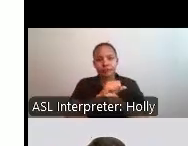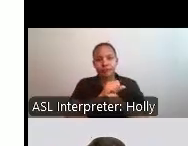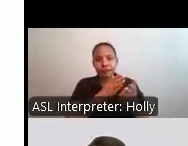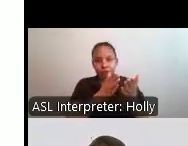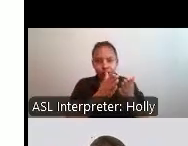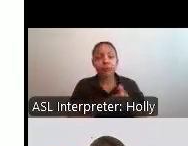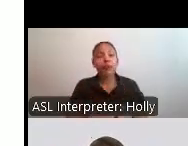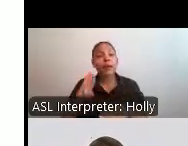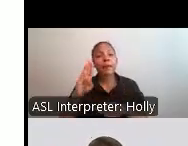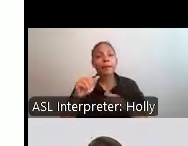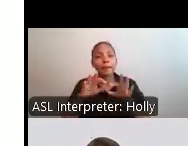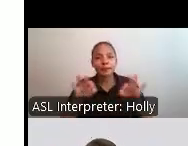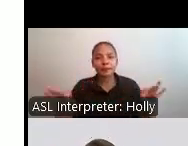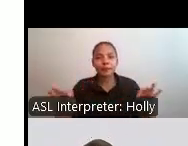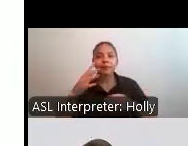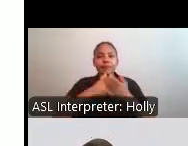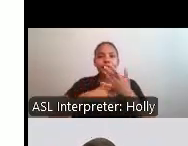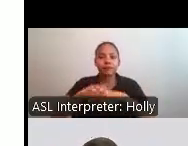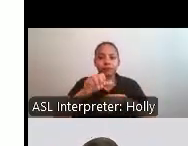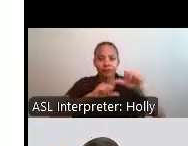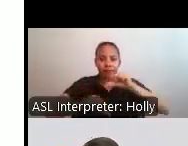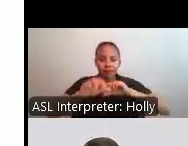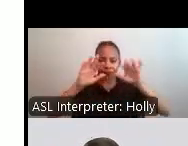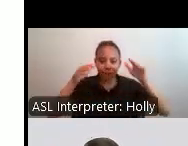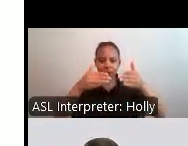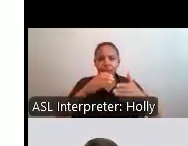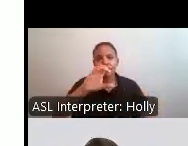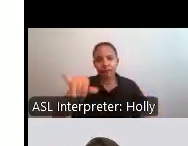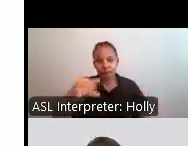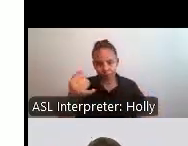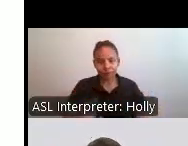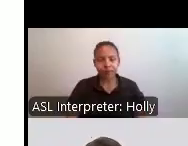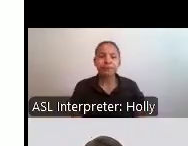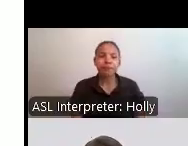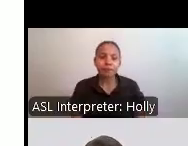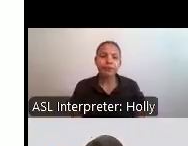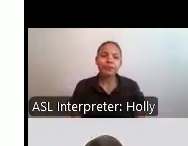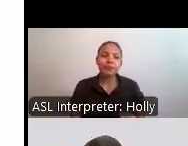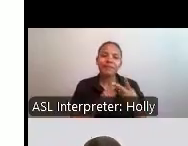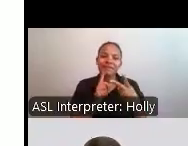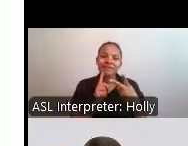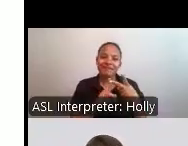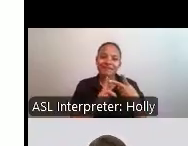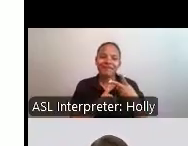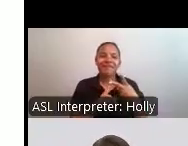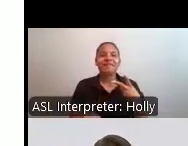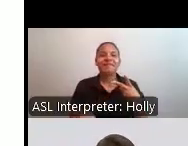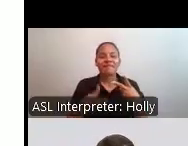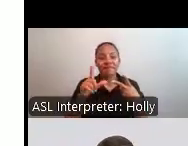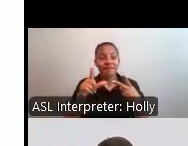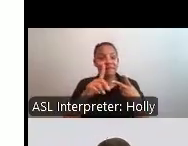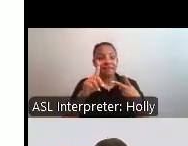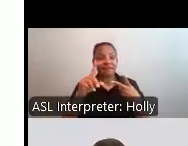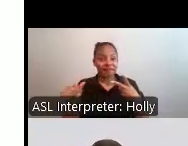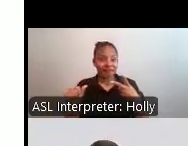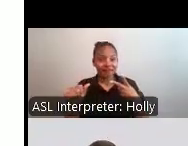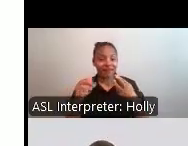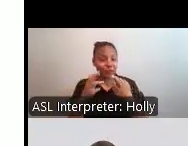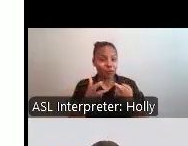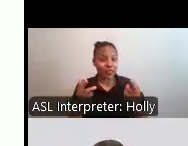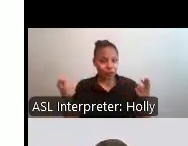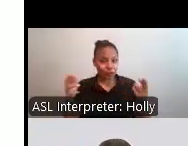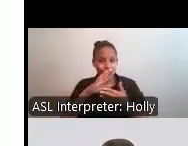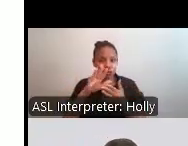social science with a focus in criminal justice. And along with David today is another disability resource